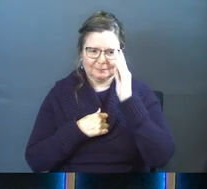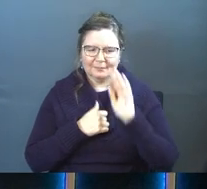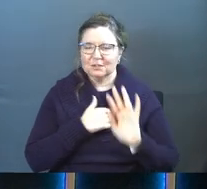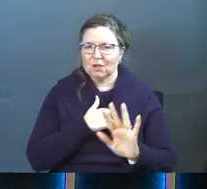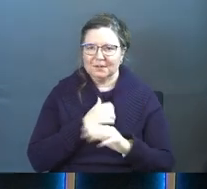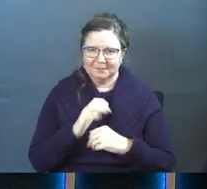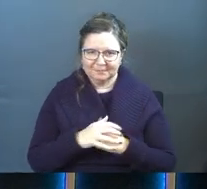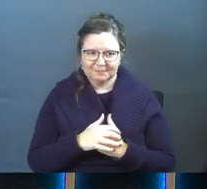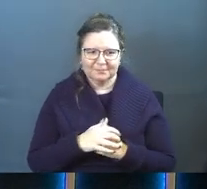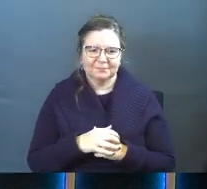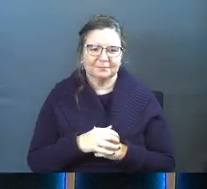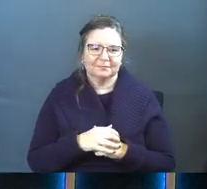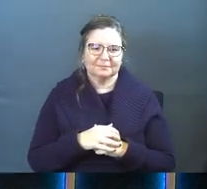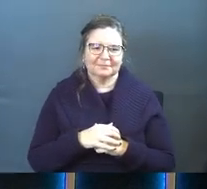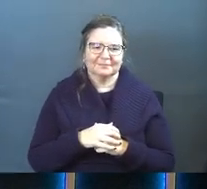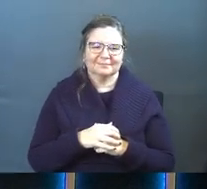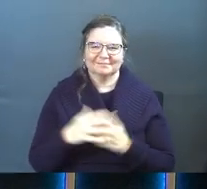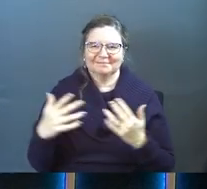Sorry about that.